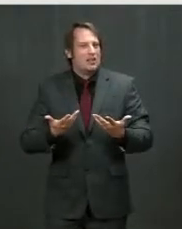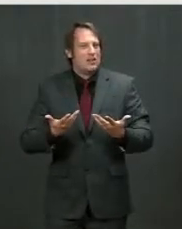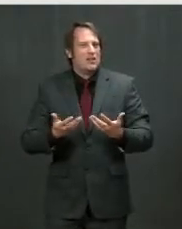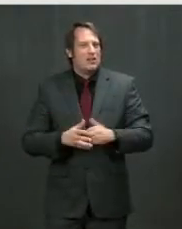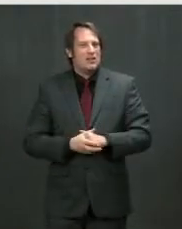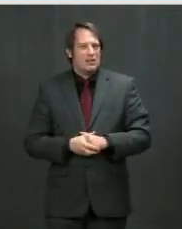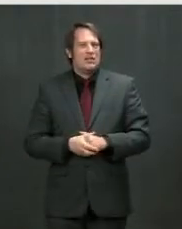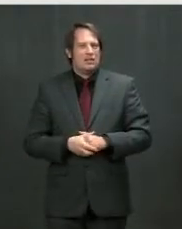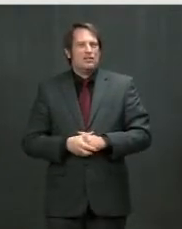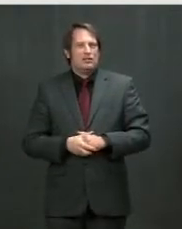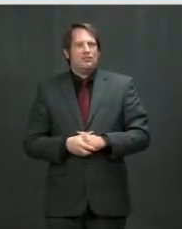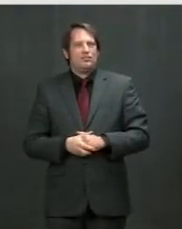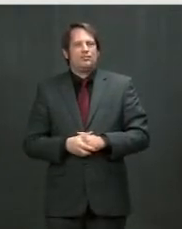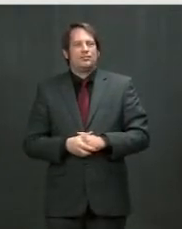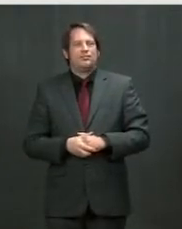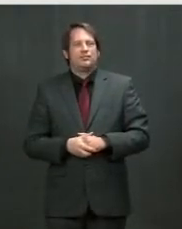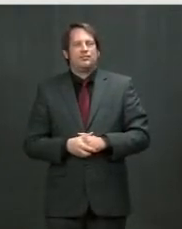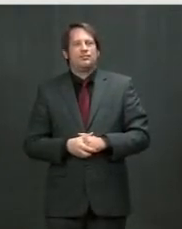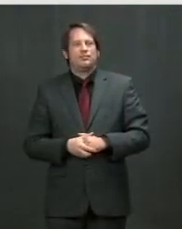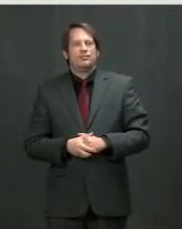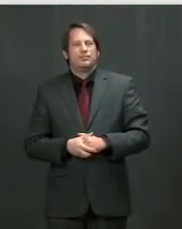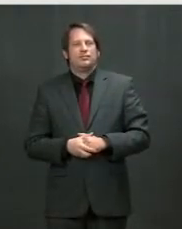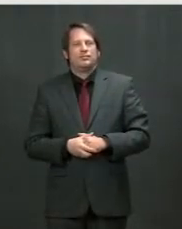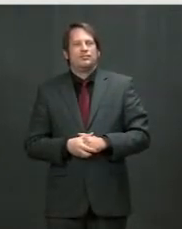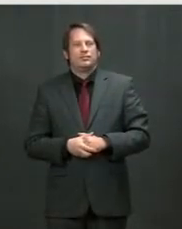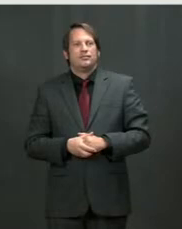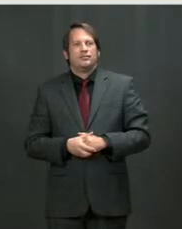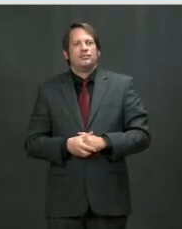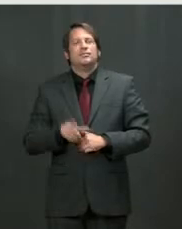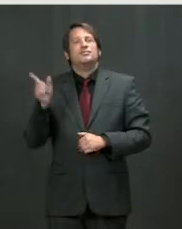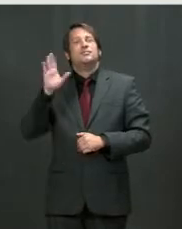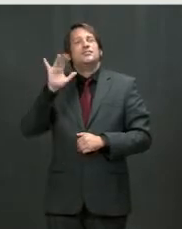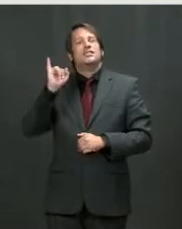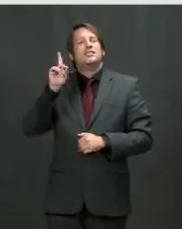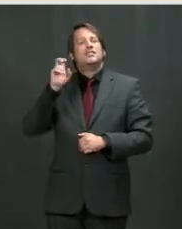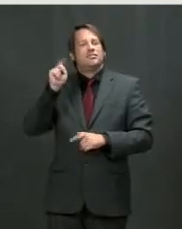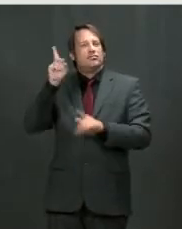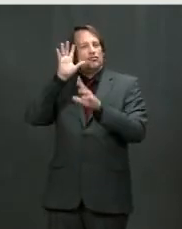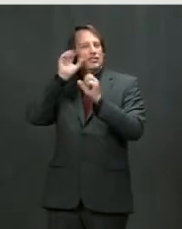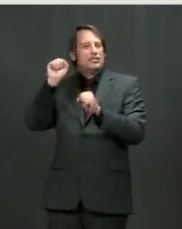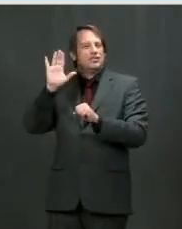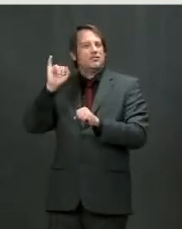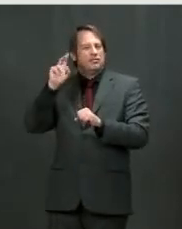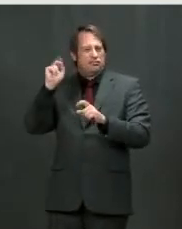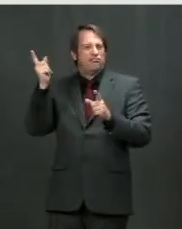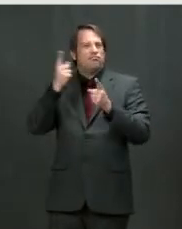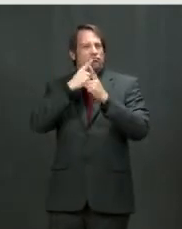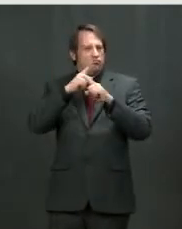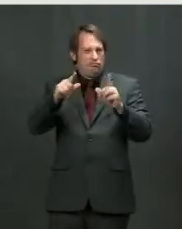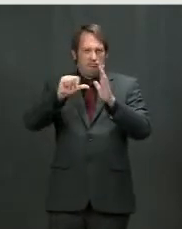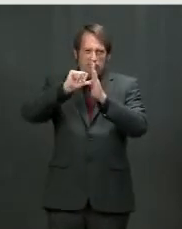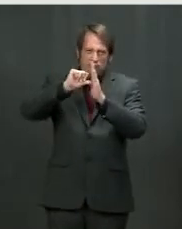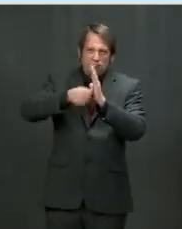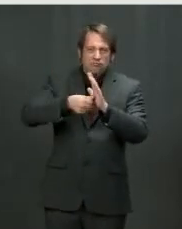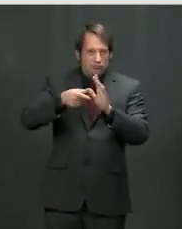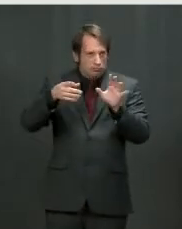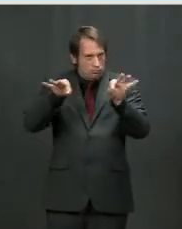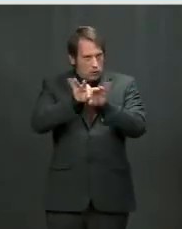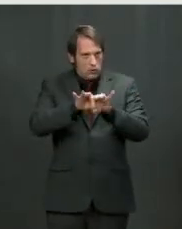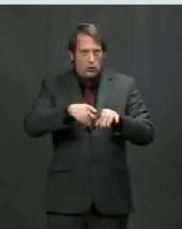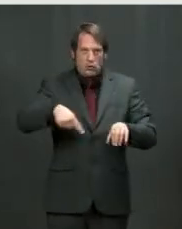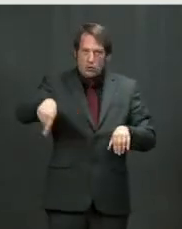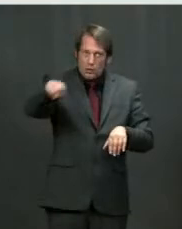of President Biden's announcement that all U.S. adults will be eligible to receive a vaccination by April